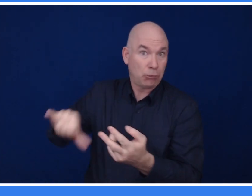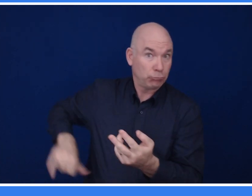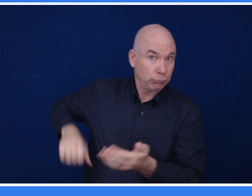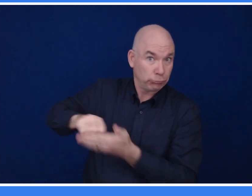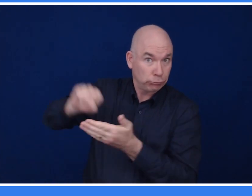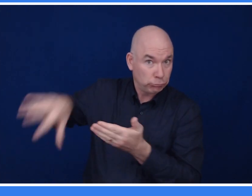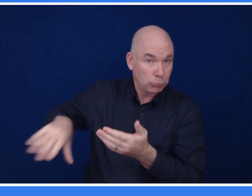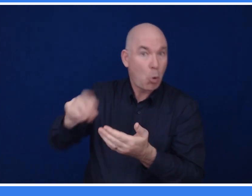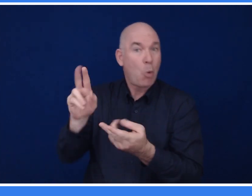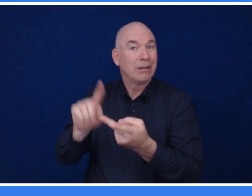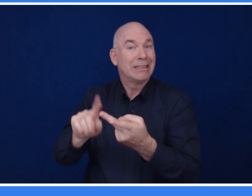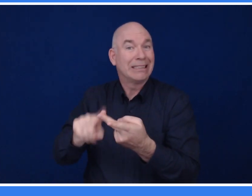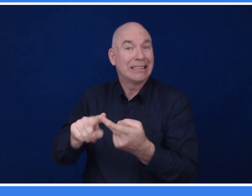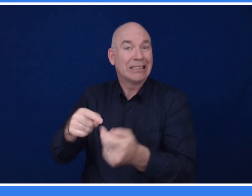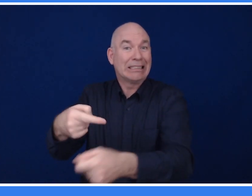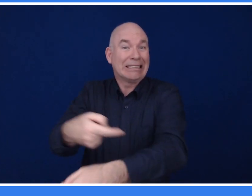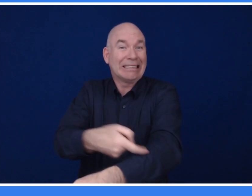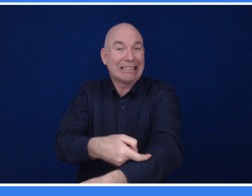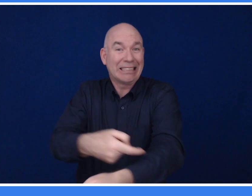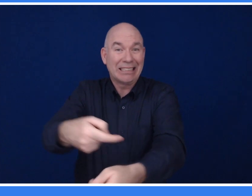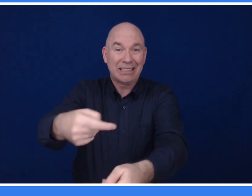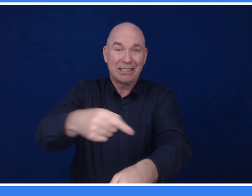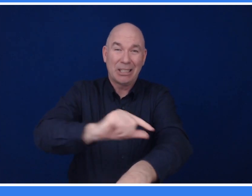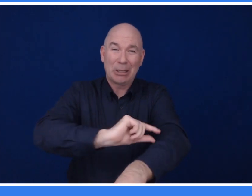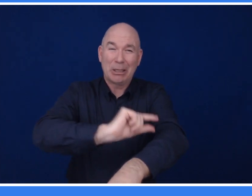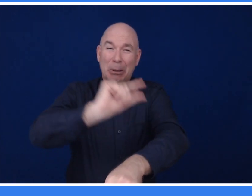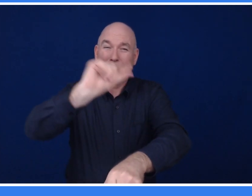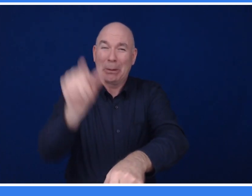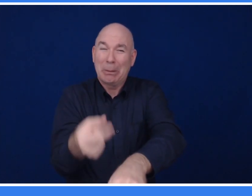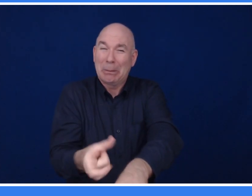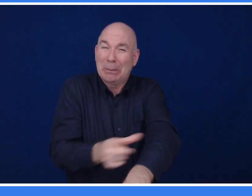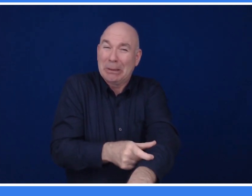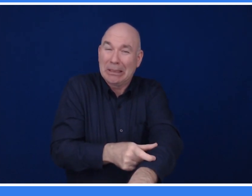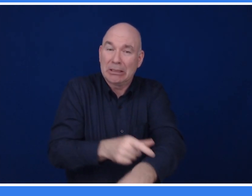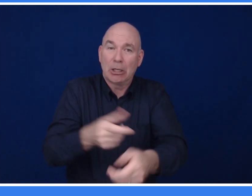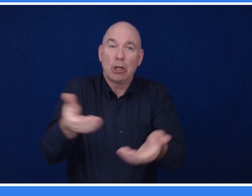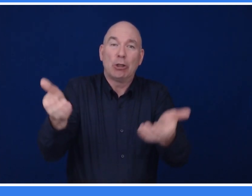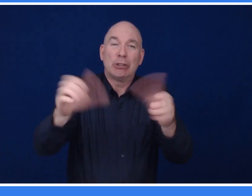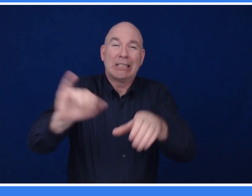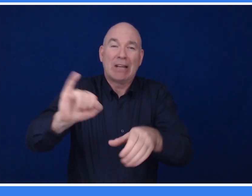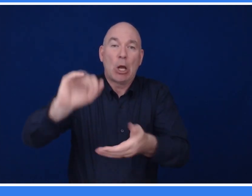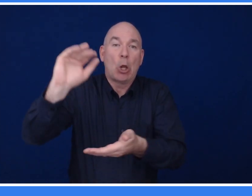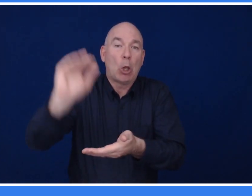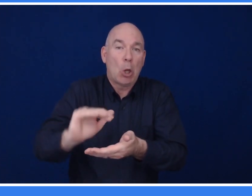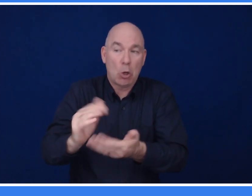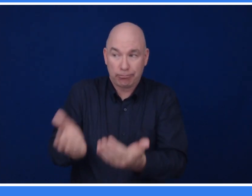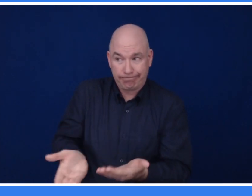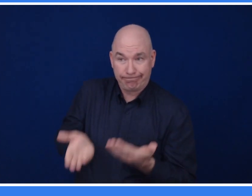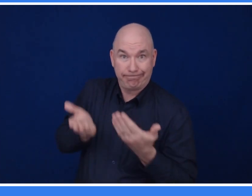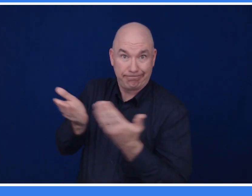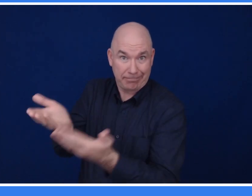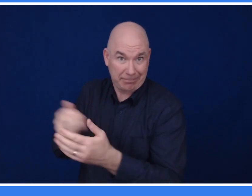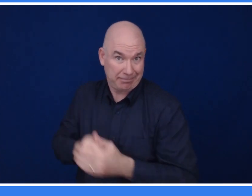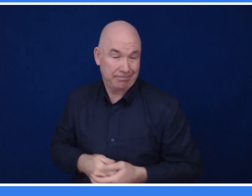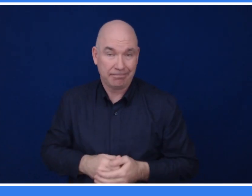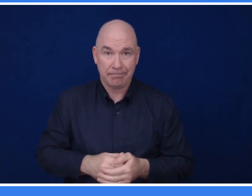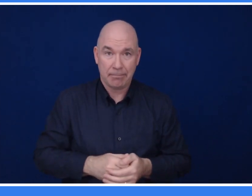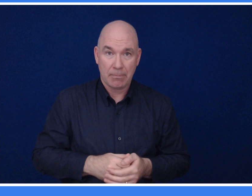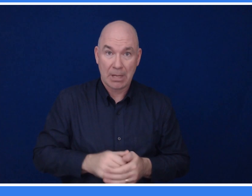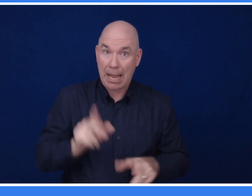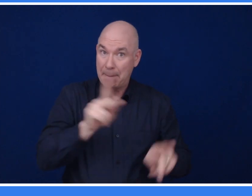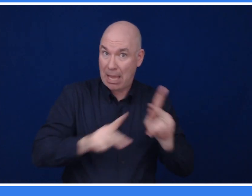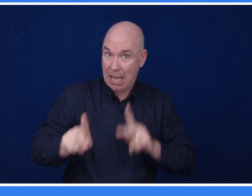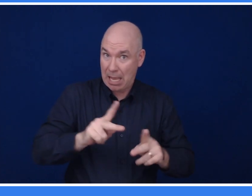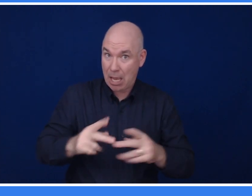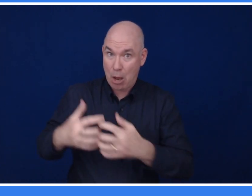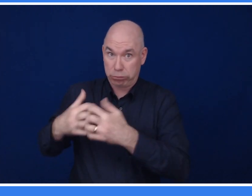such as fistulas and grafts. People can prevent chronic kidney disease by managing diabetes and high blood pressure.